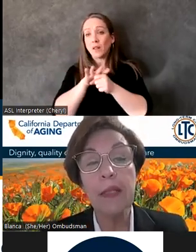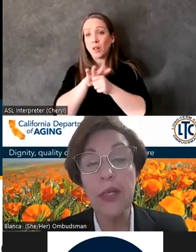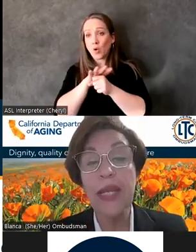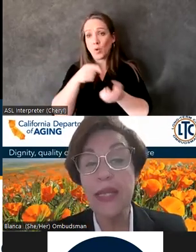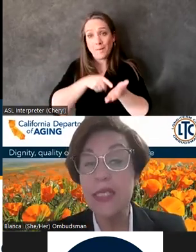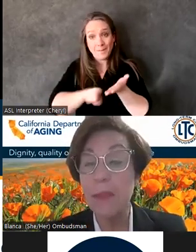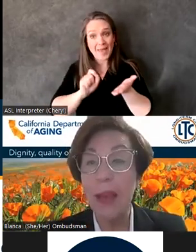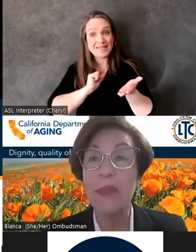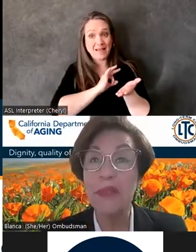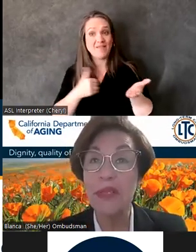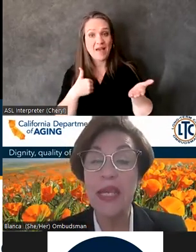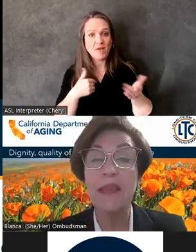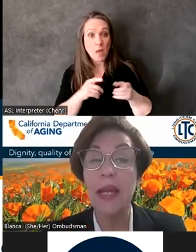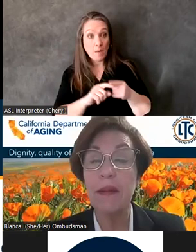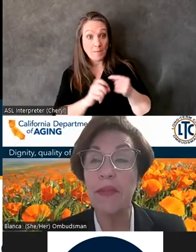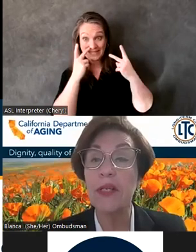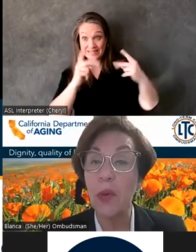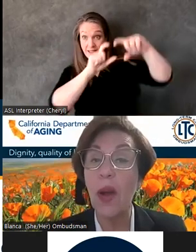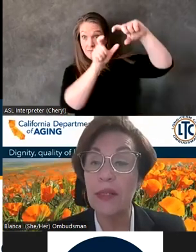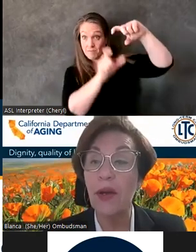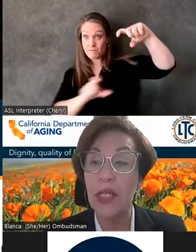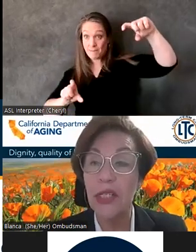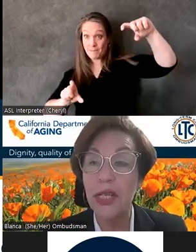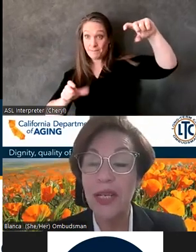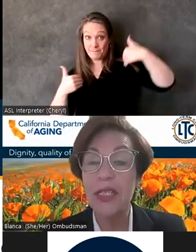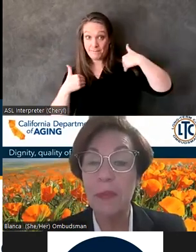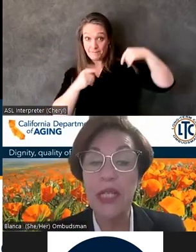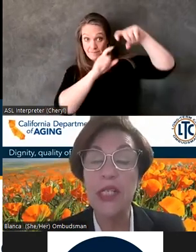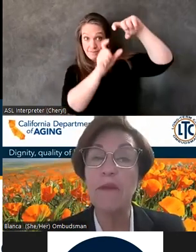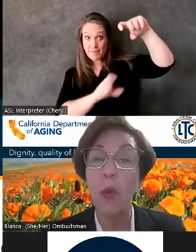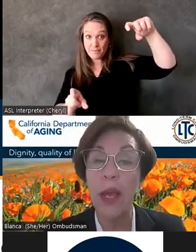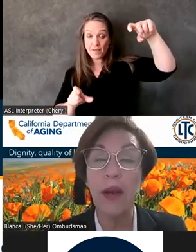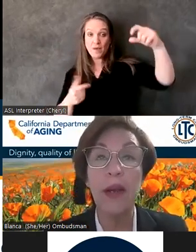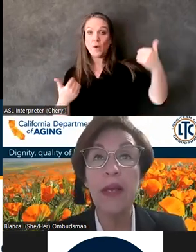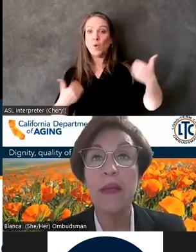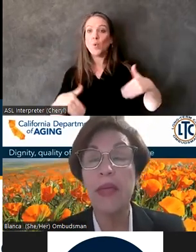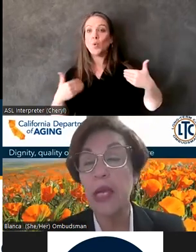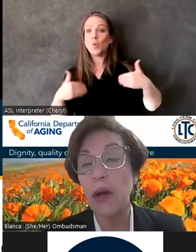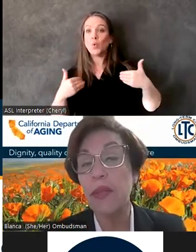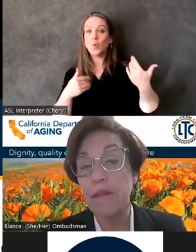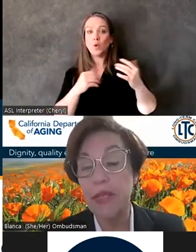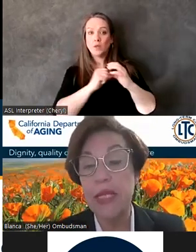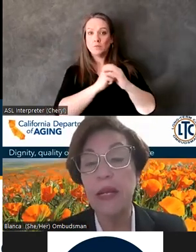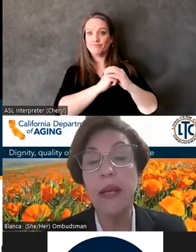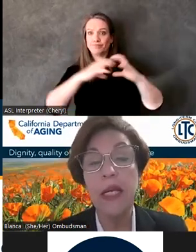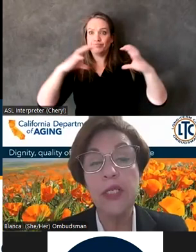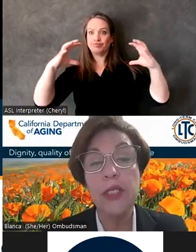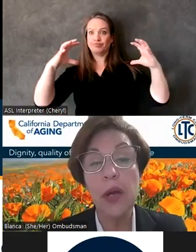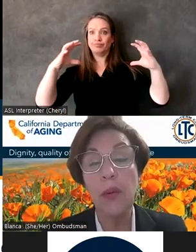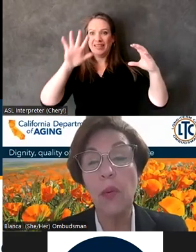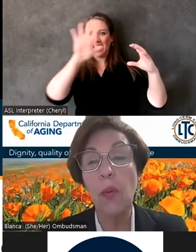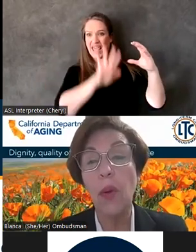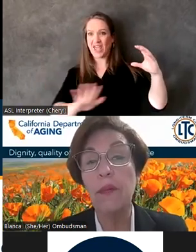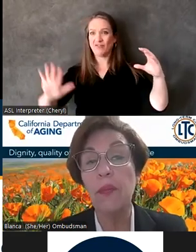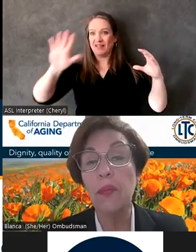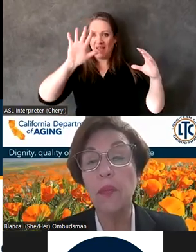But looking at this map, you see that there's quite a large expansion of where they go and they visit.